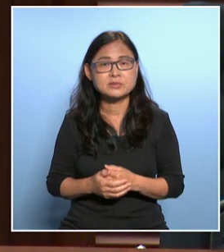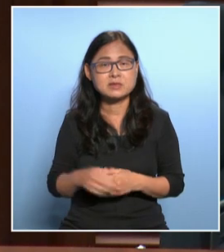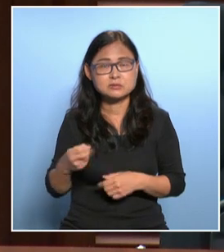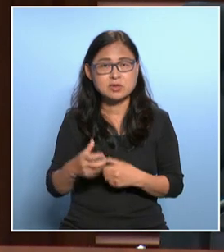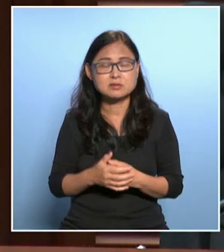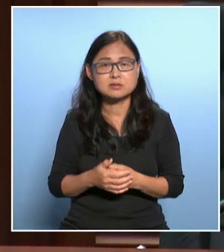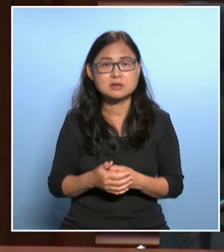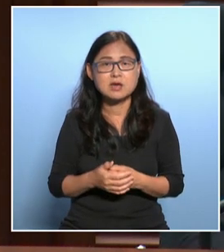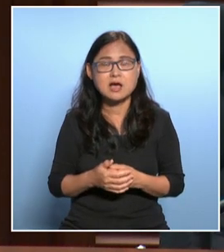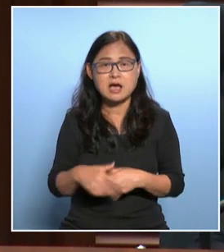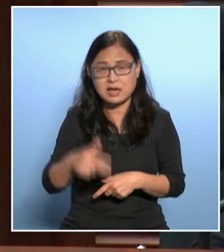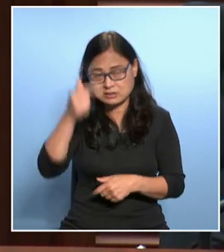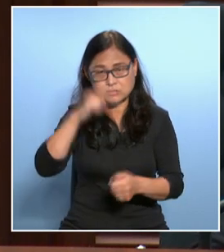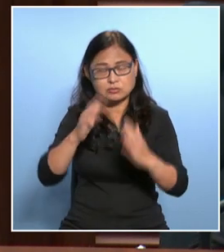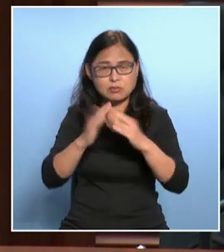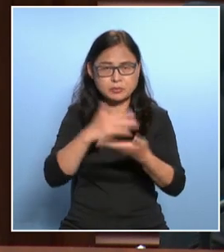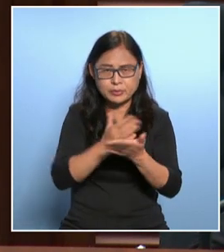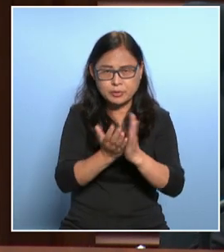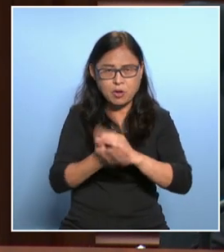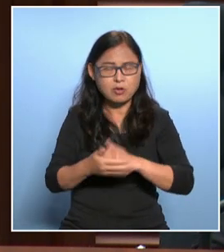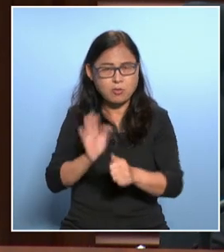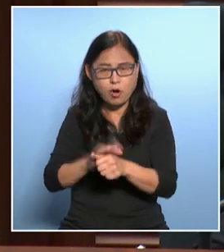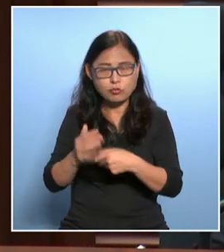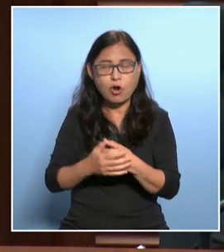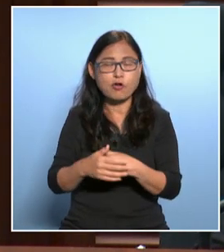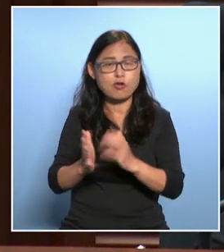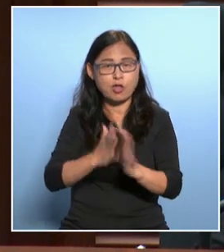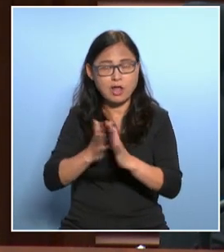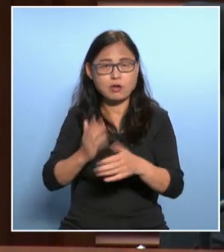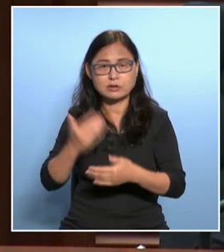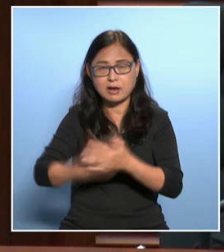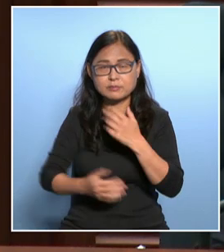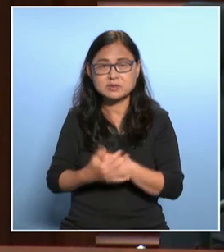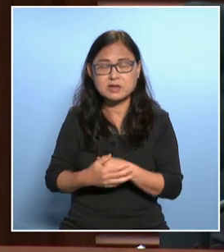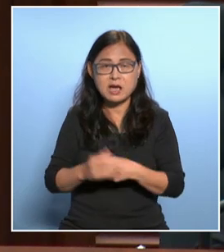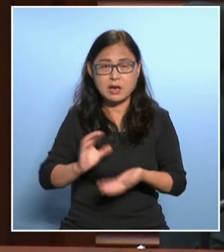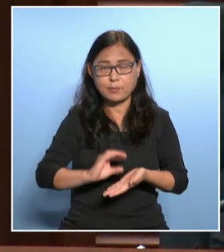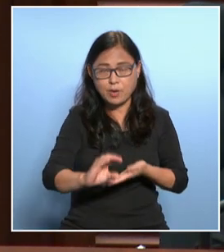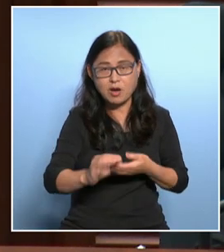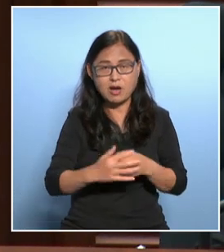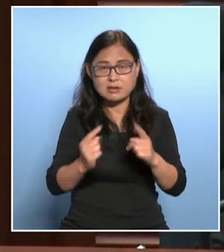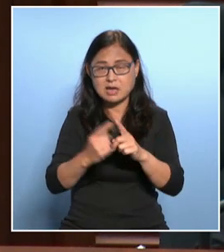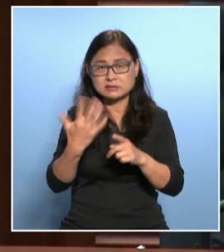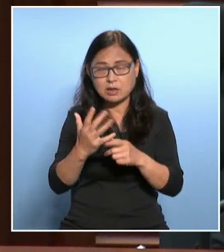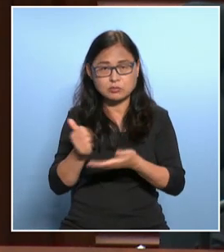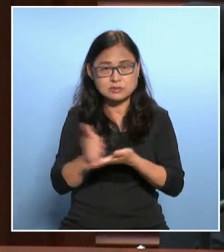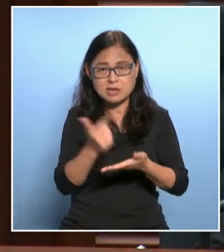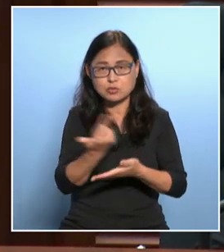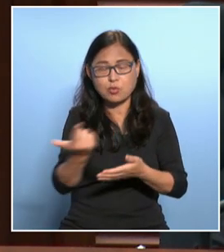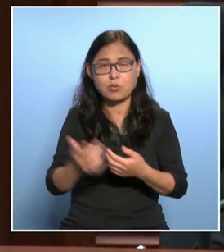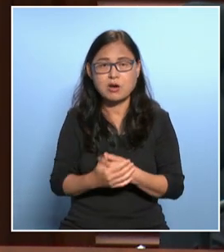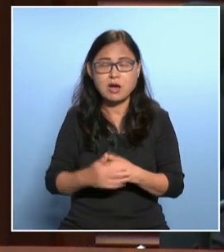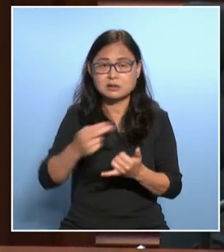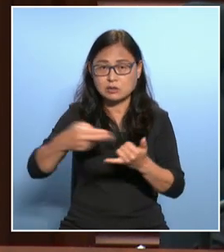Regarding elective surgeries and examinations, the HA has been adopting a multi-pronged approach to improve the waiting time